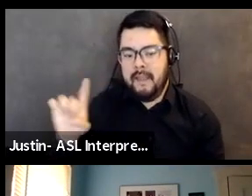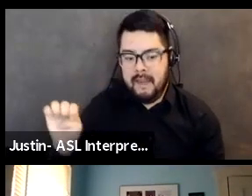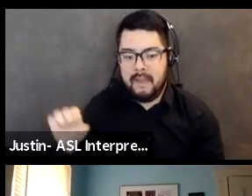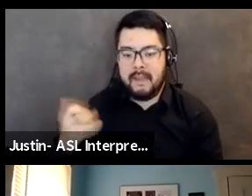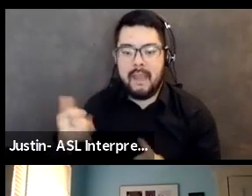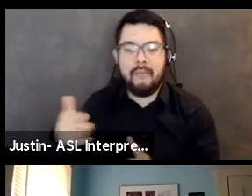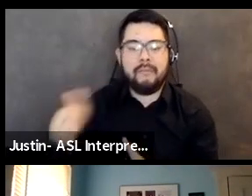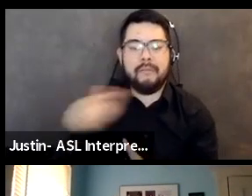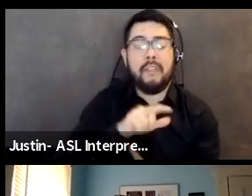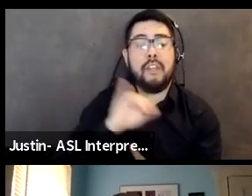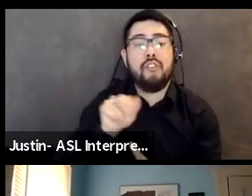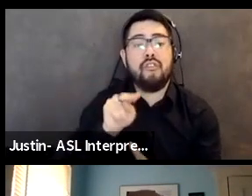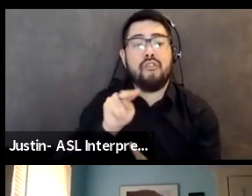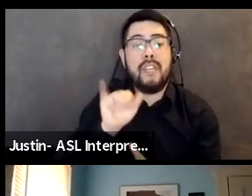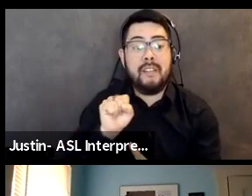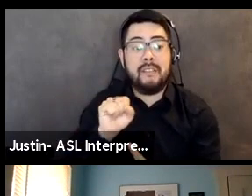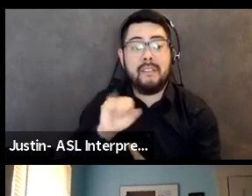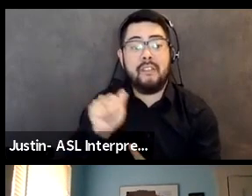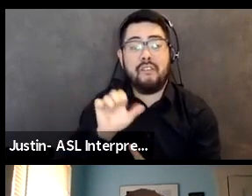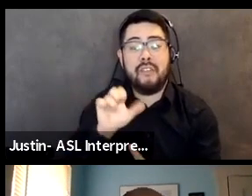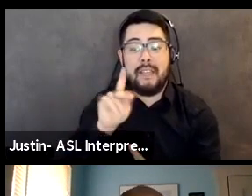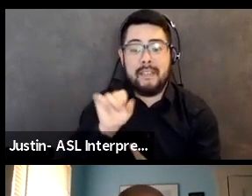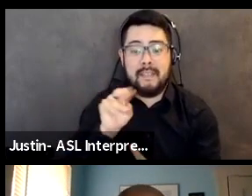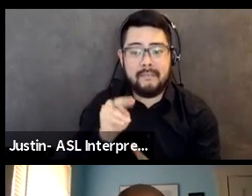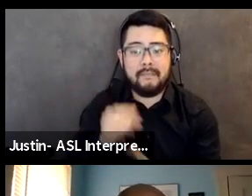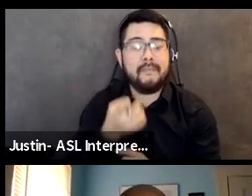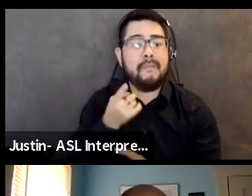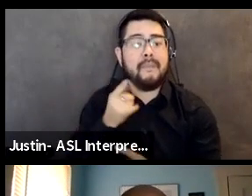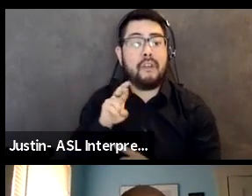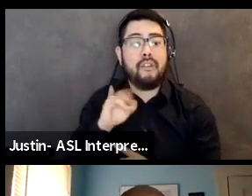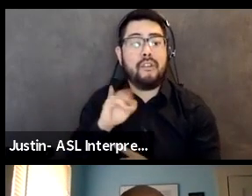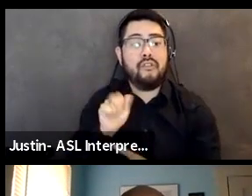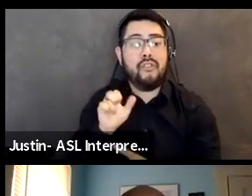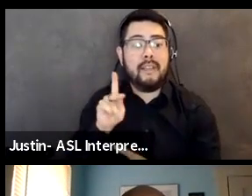janice jackson's remarks dr jackson